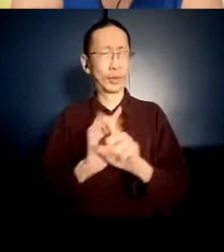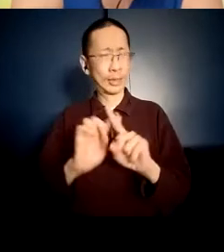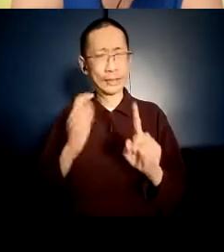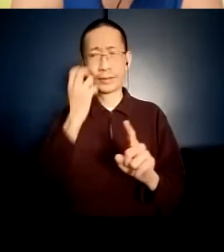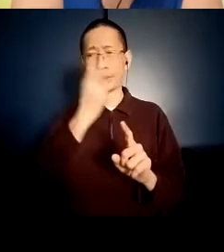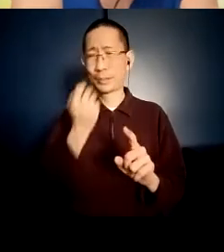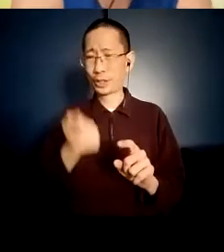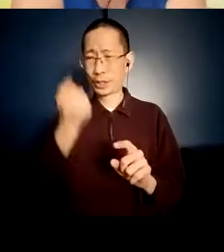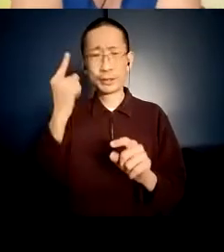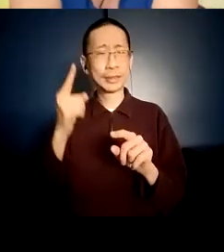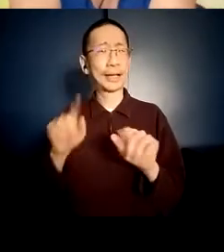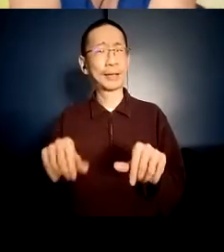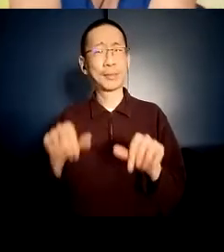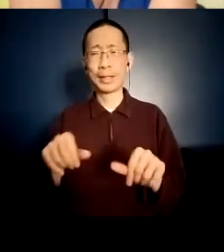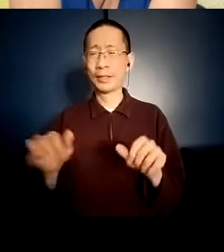understanding abilities.